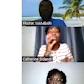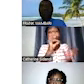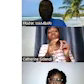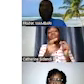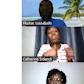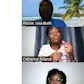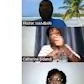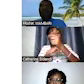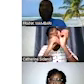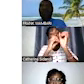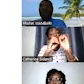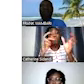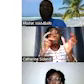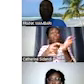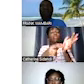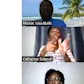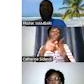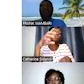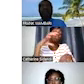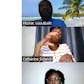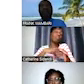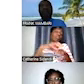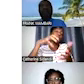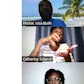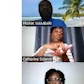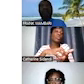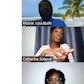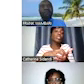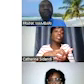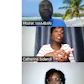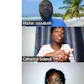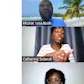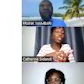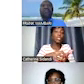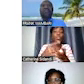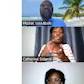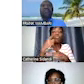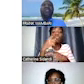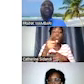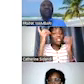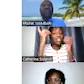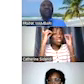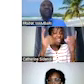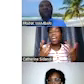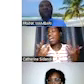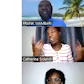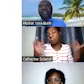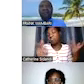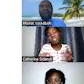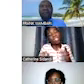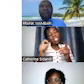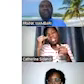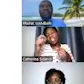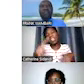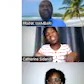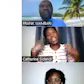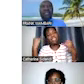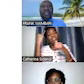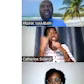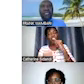situation whereby you are nail biting, or you decide, you know what, life has come to my head and I'm taking the